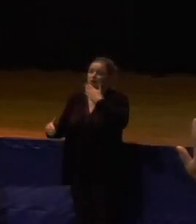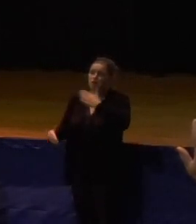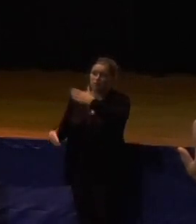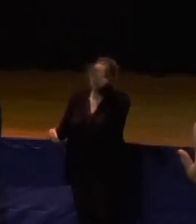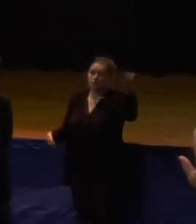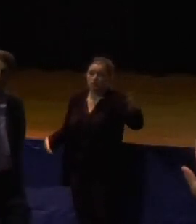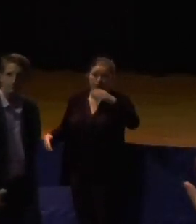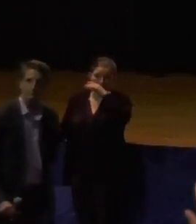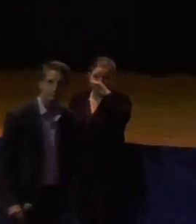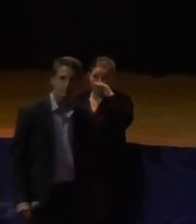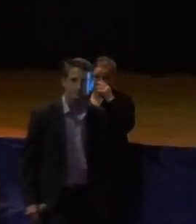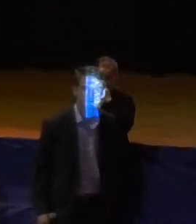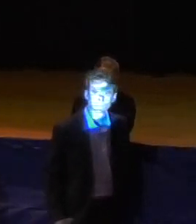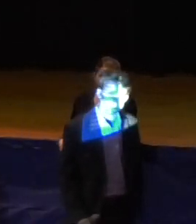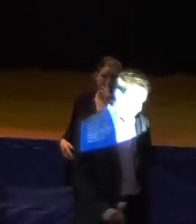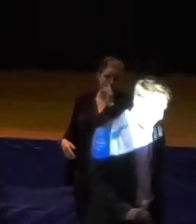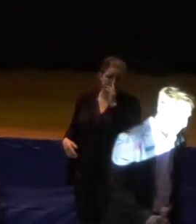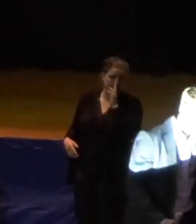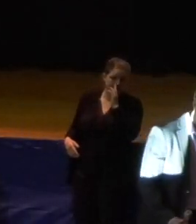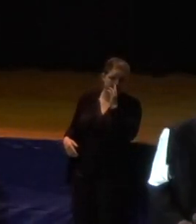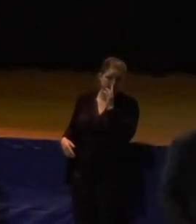Bernie, I know you've been waiting.